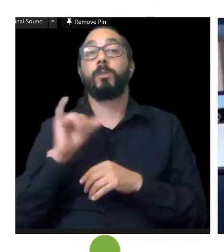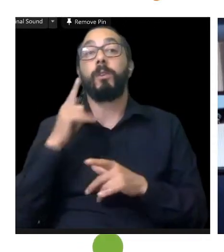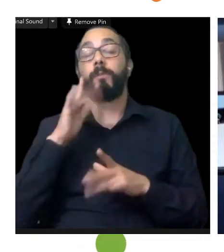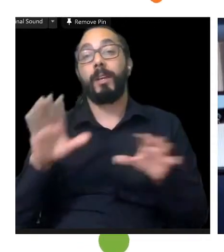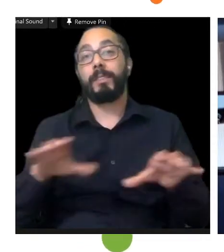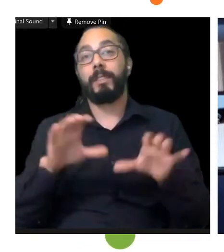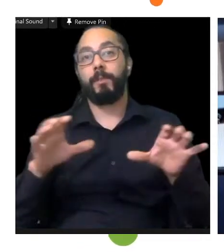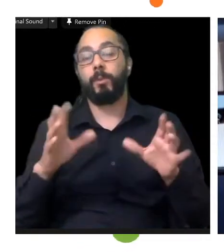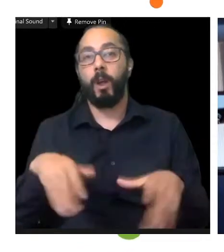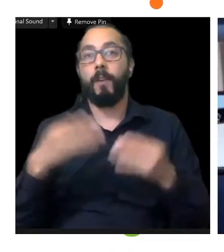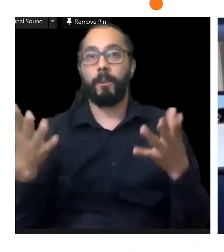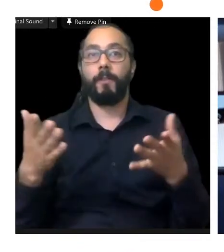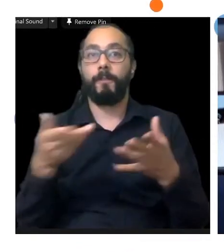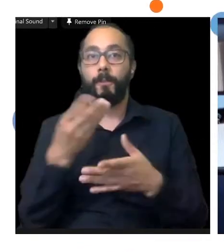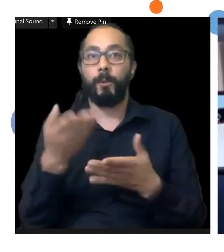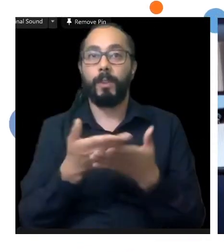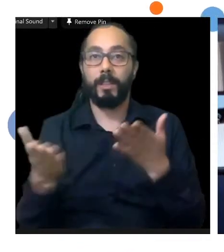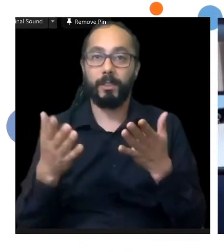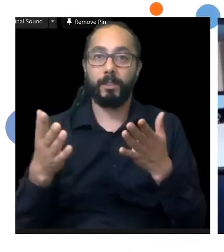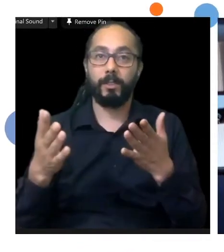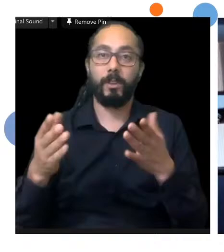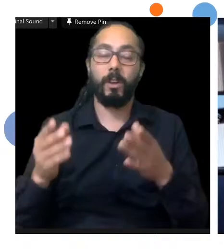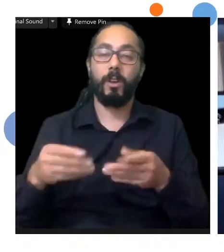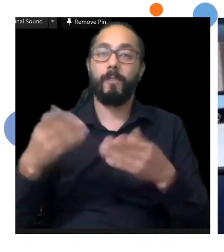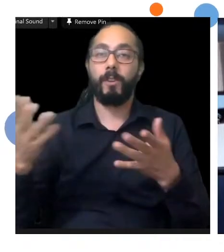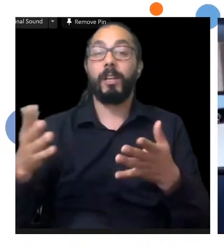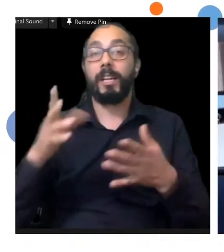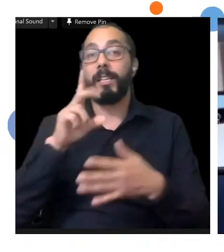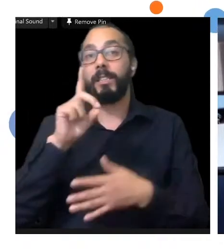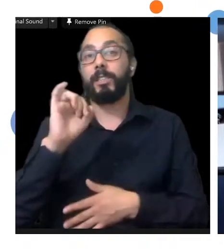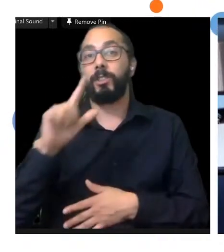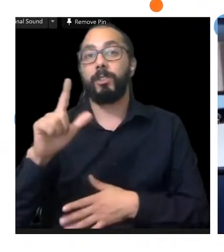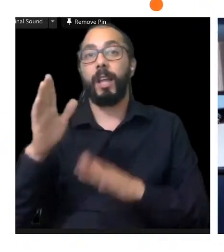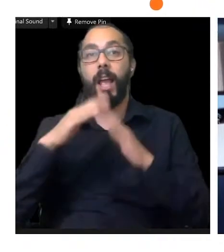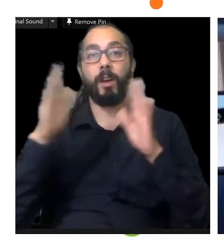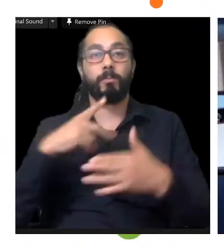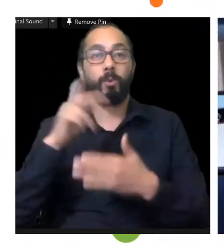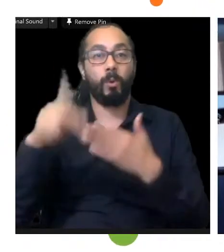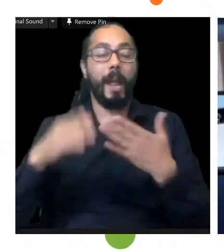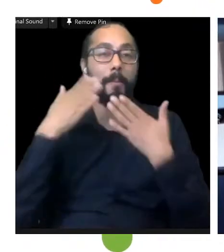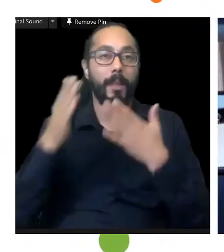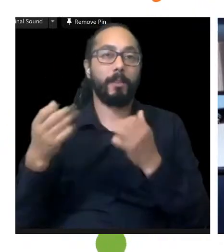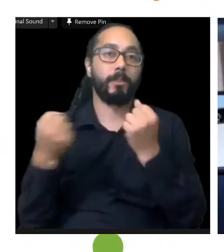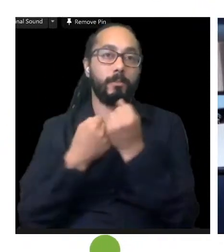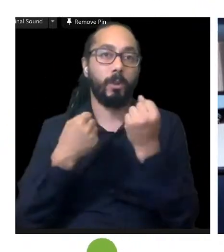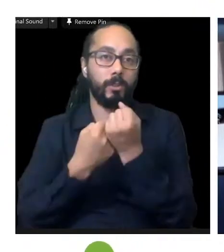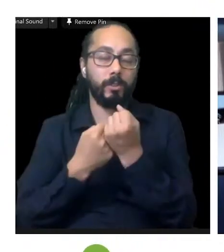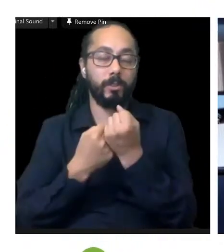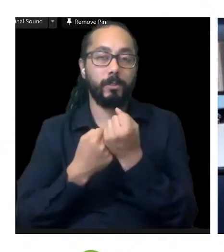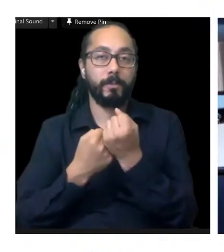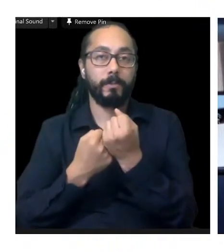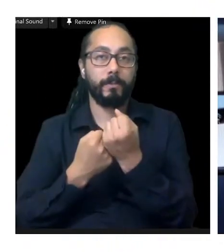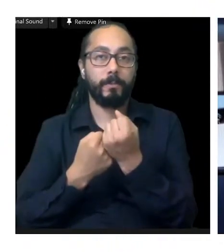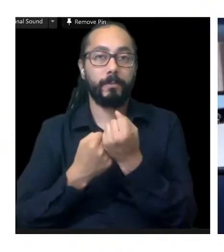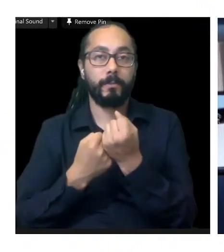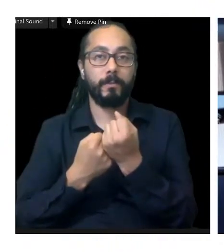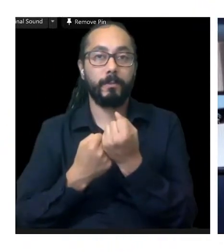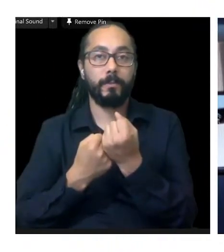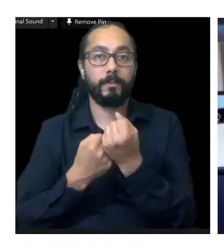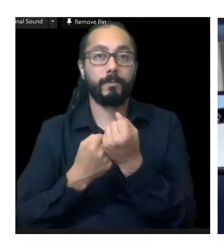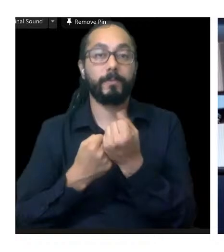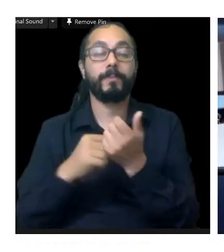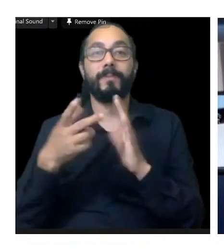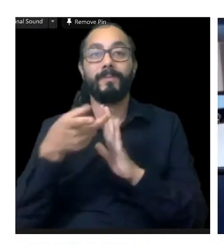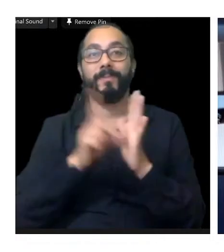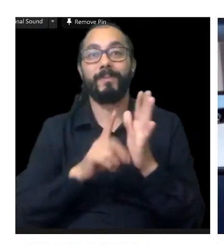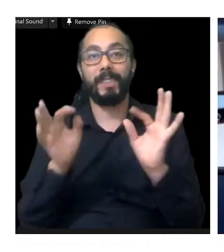we've produced a digital house program, thanking our sponsors, donors, and just marking the year. Obviously minimal design costs, we don't